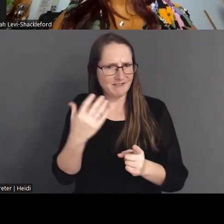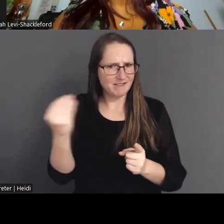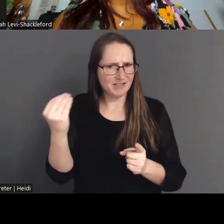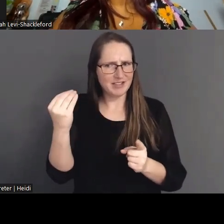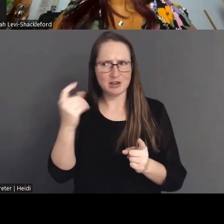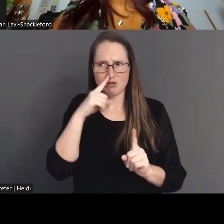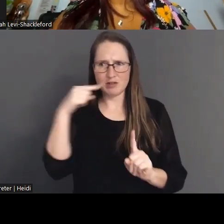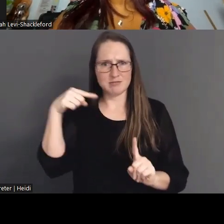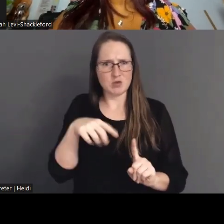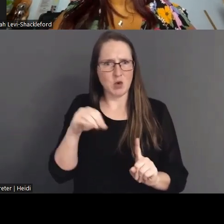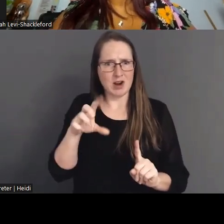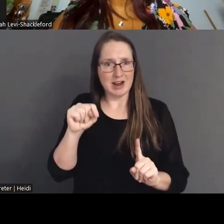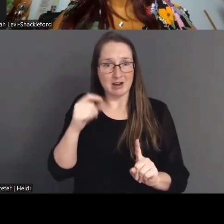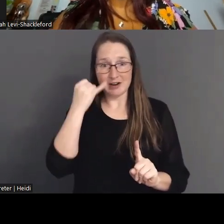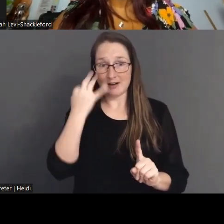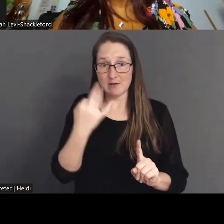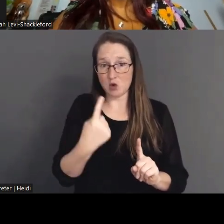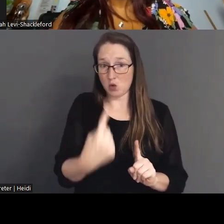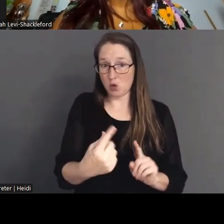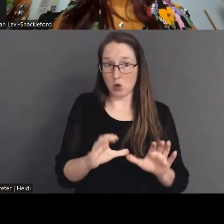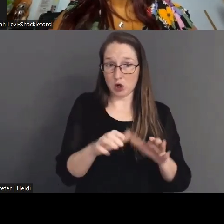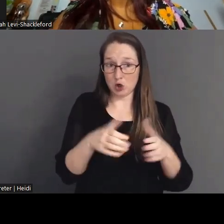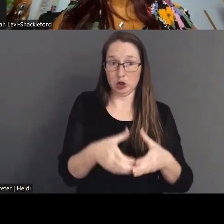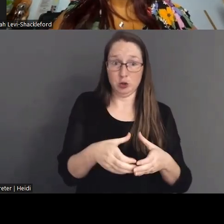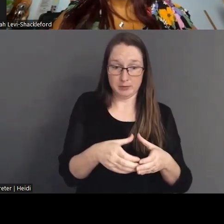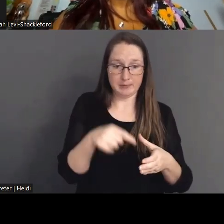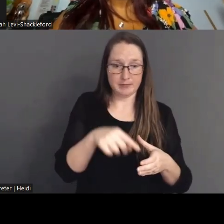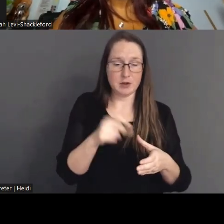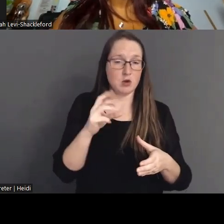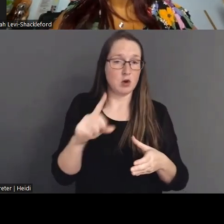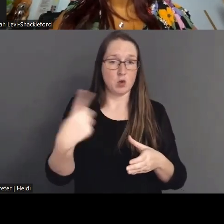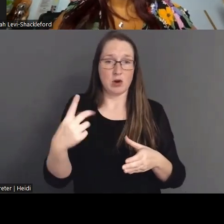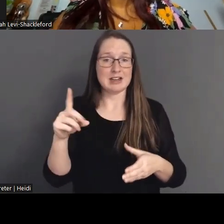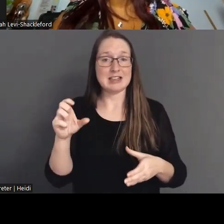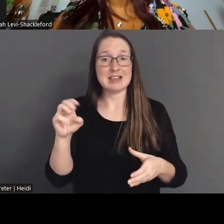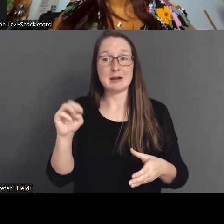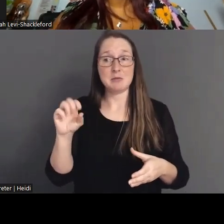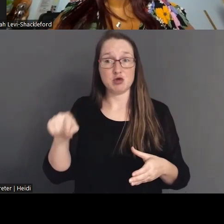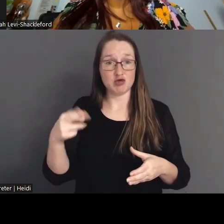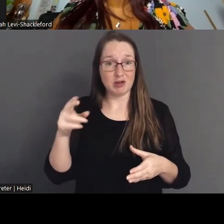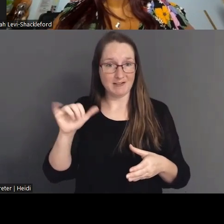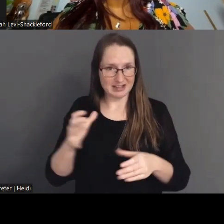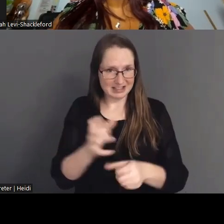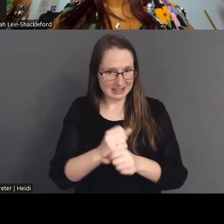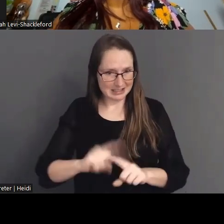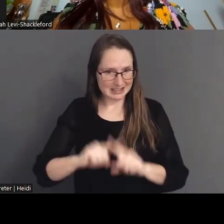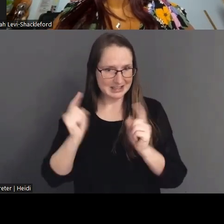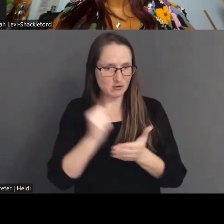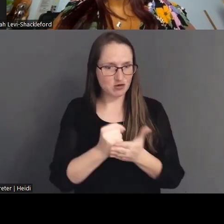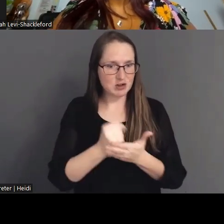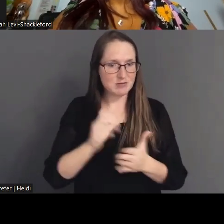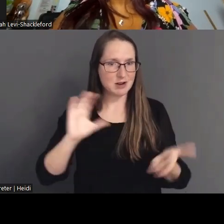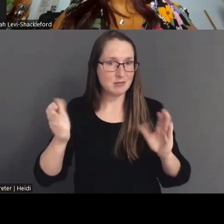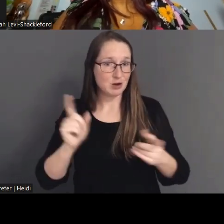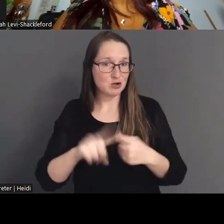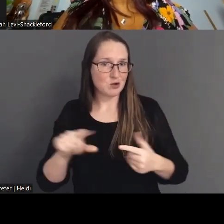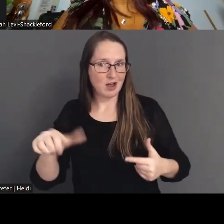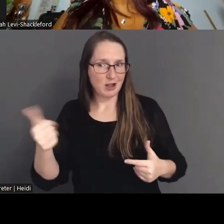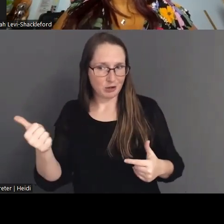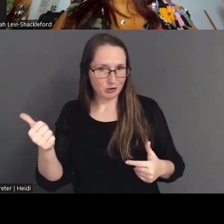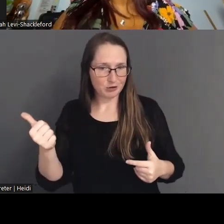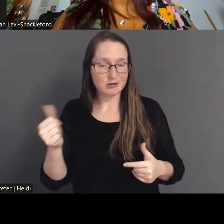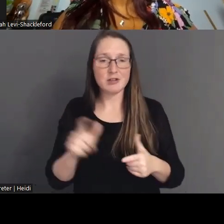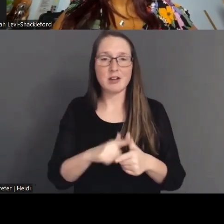point out if one group or demographic is receiving different treatment than the others. And